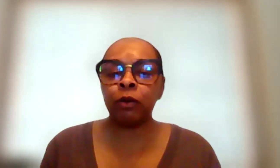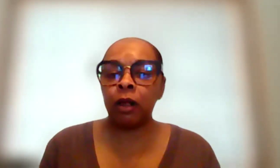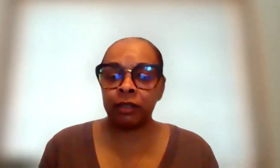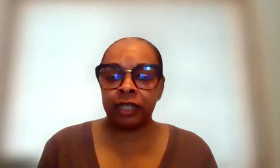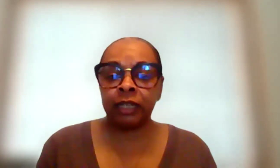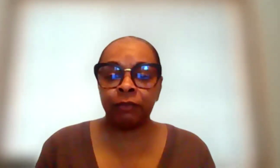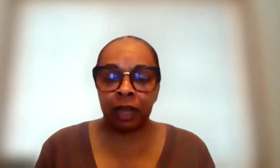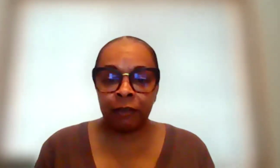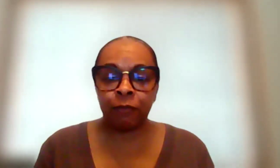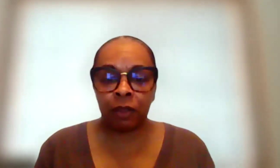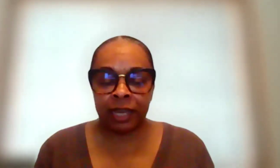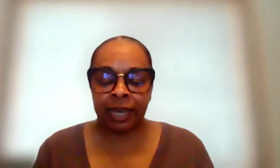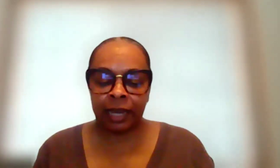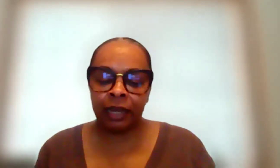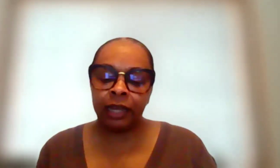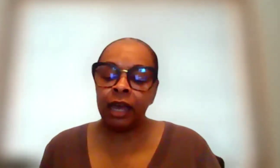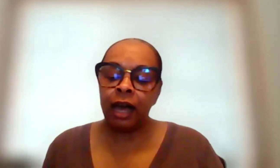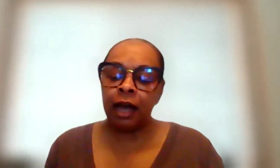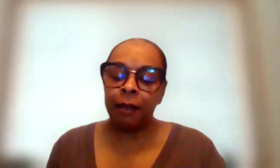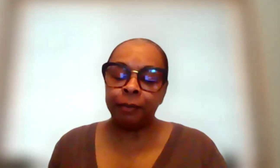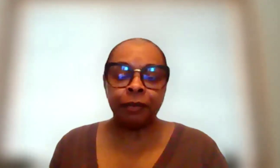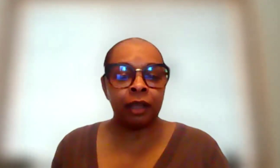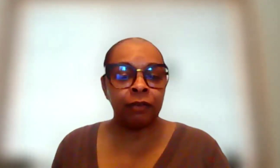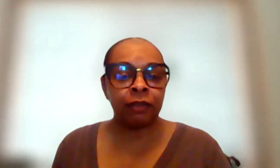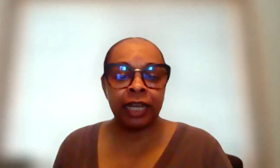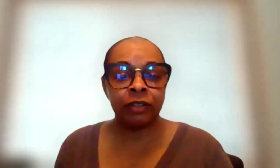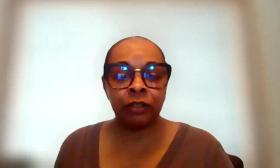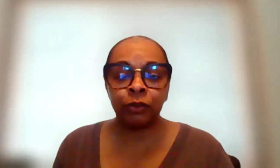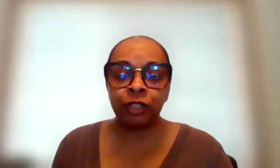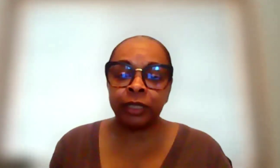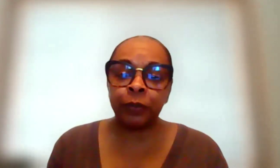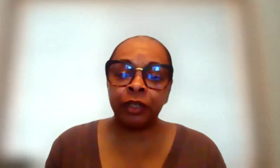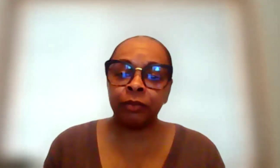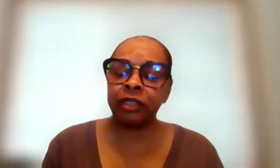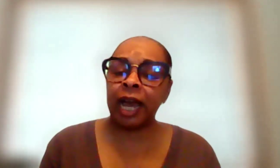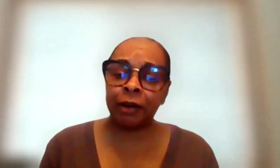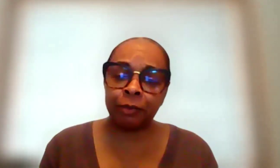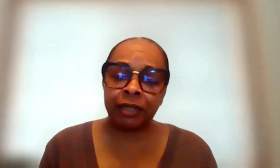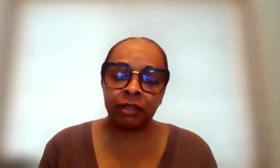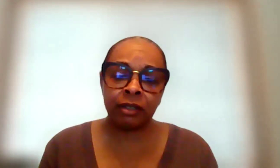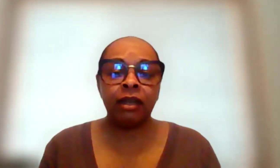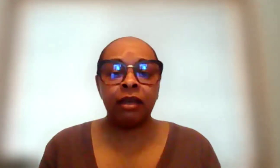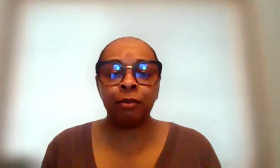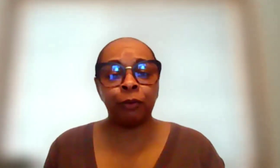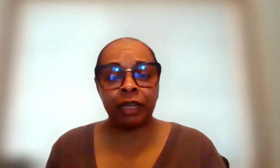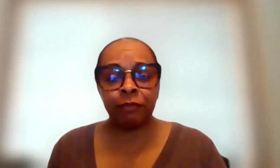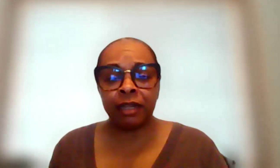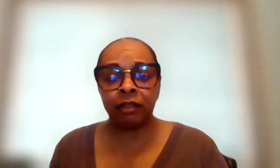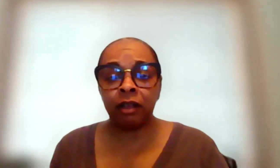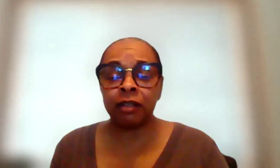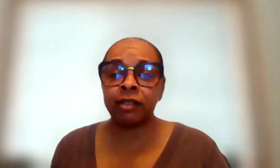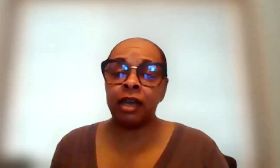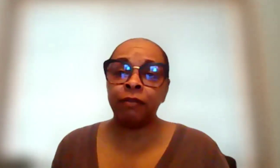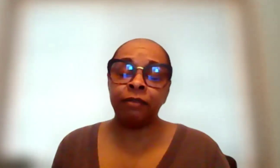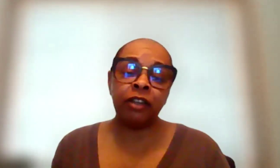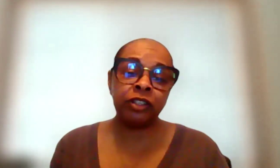have a better quality of life while they can. A lot of clients also dealing with retirement,